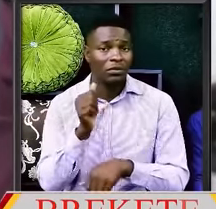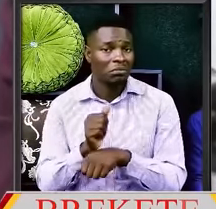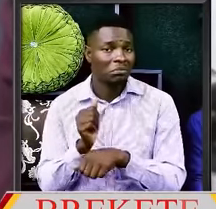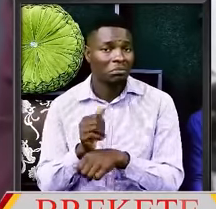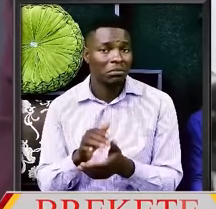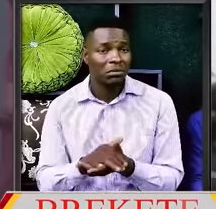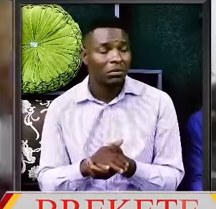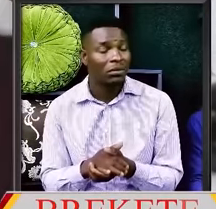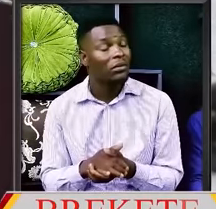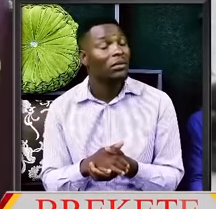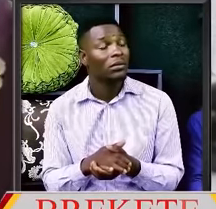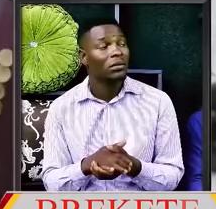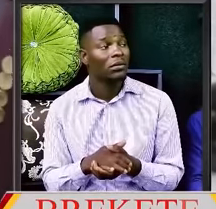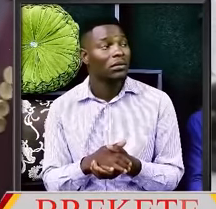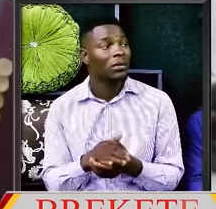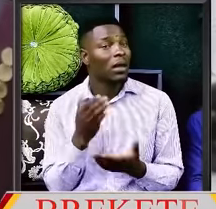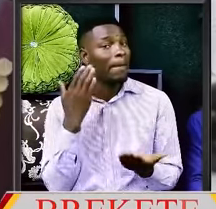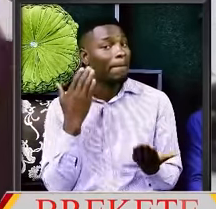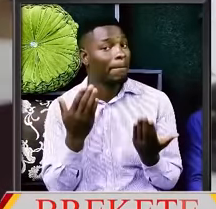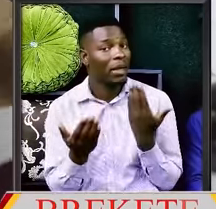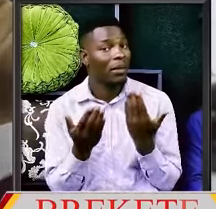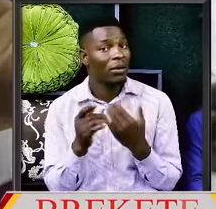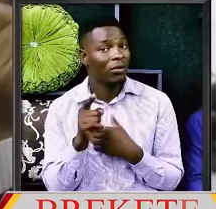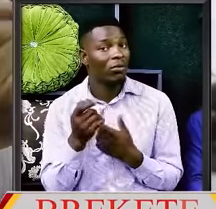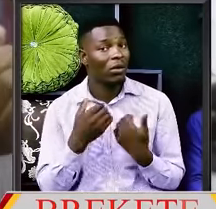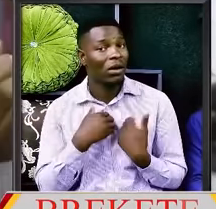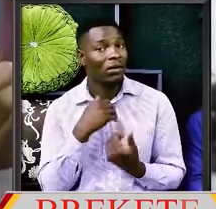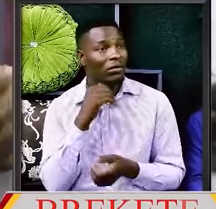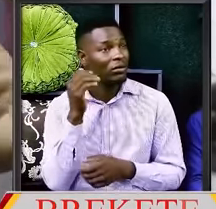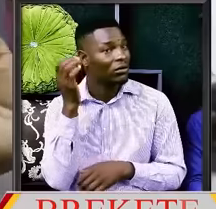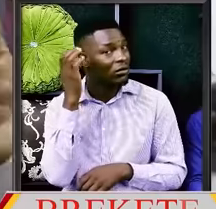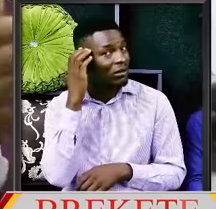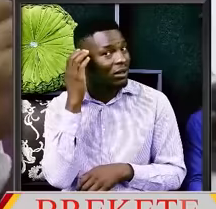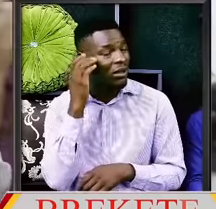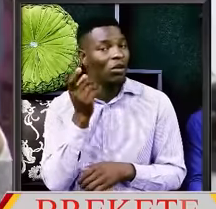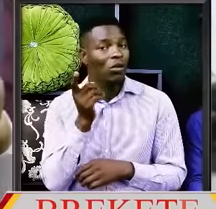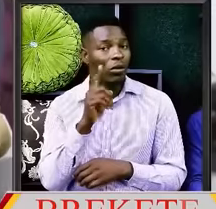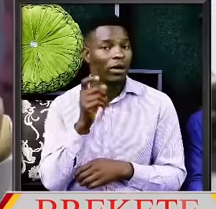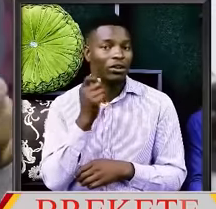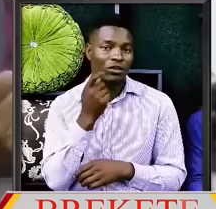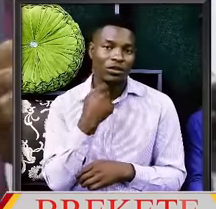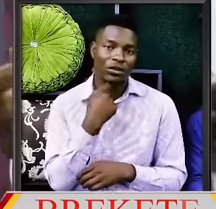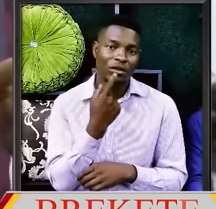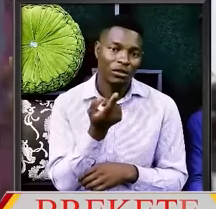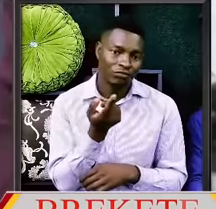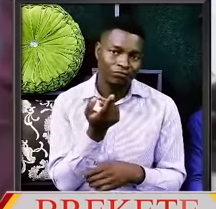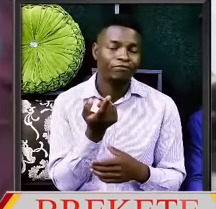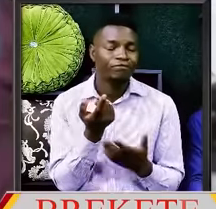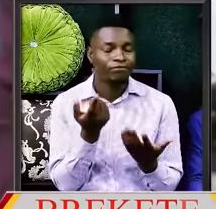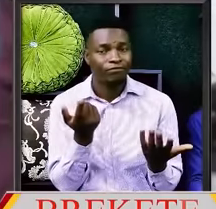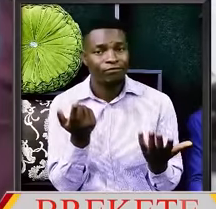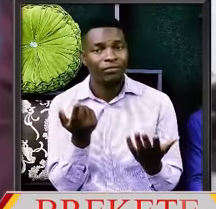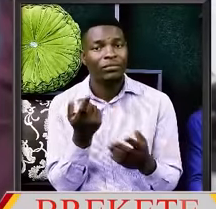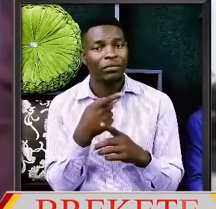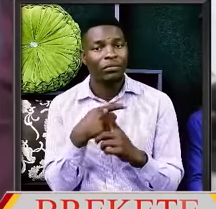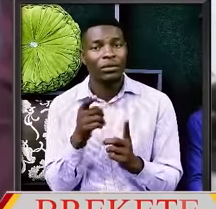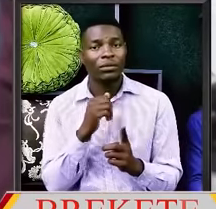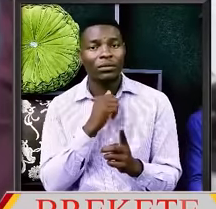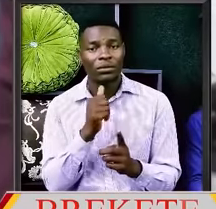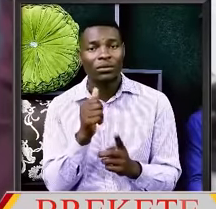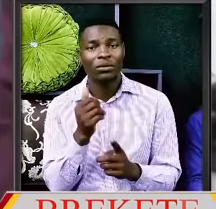She's not doing anything. She never said she wants justice for her husband. Okay. Maybe you never hear when she talk him. But I'm not sure say